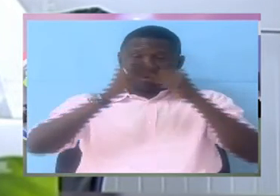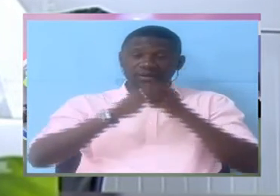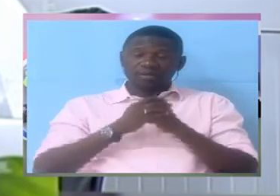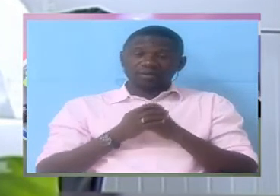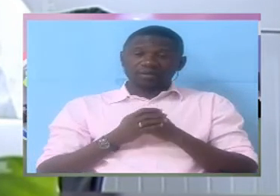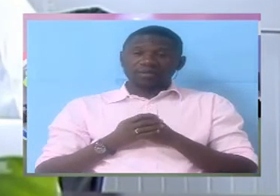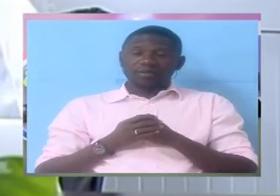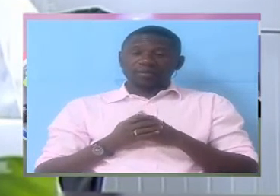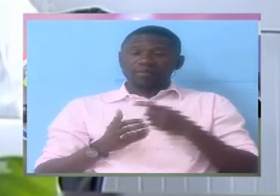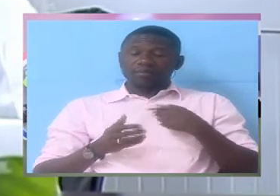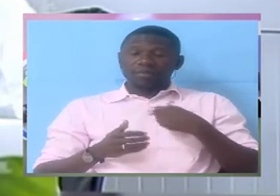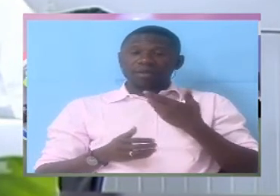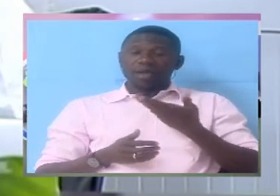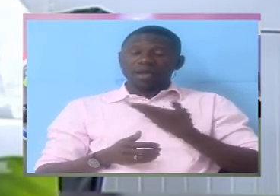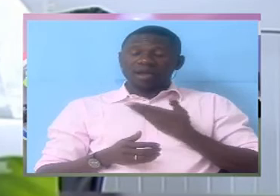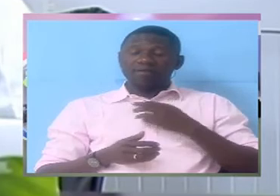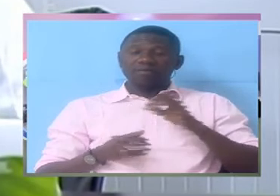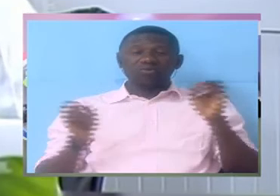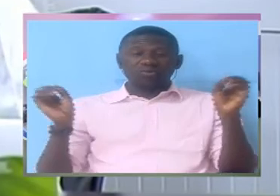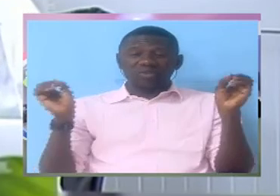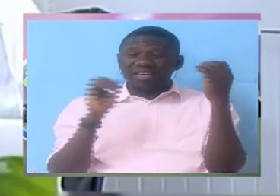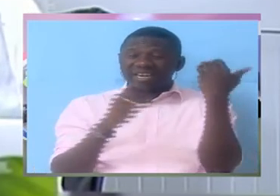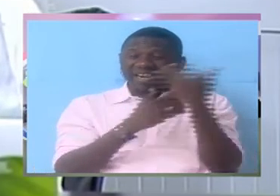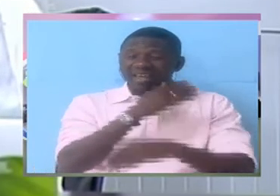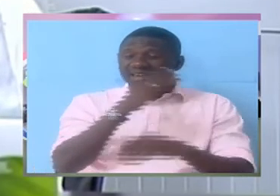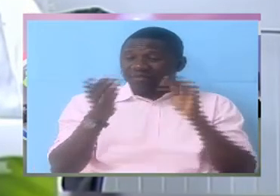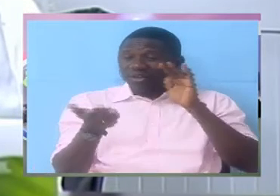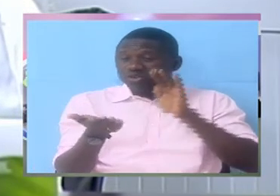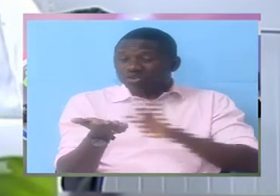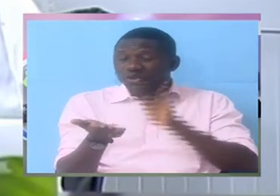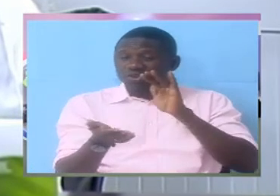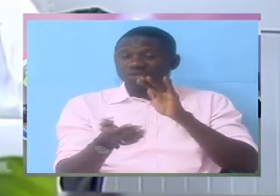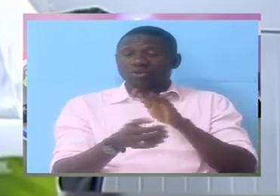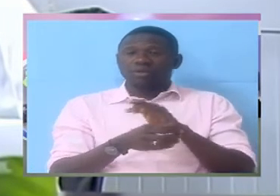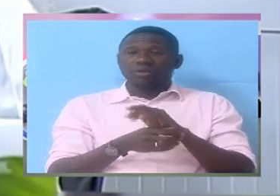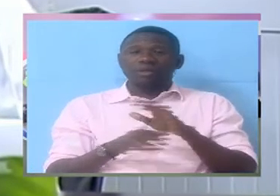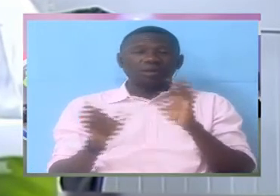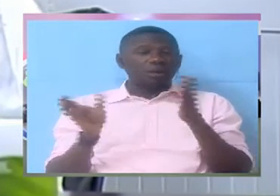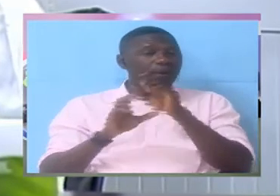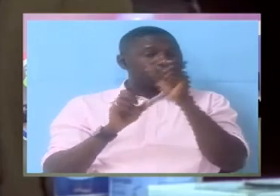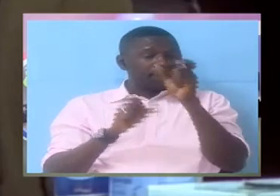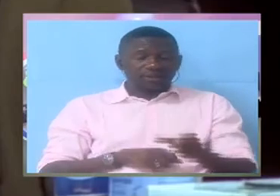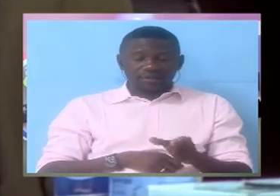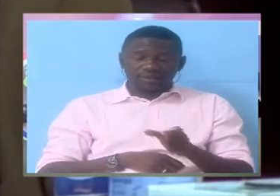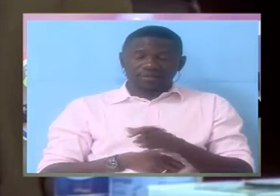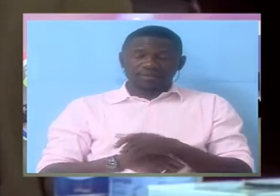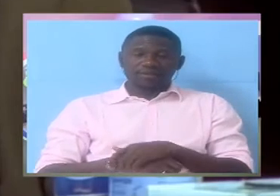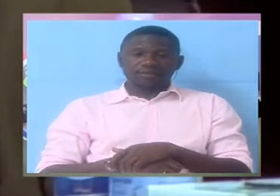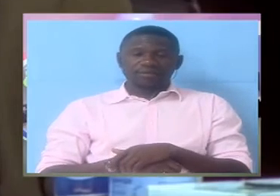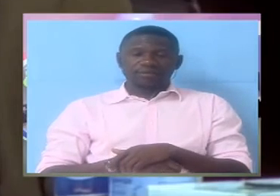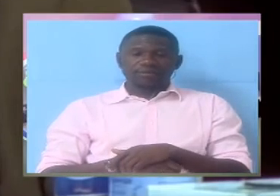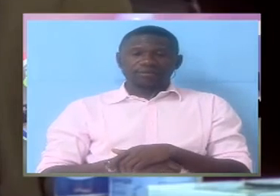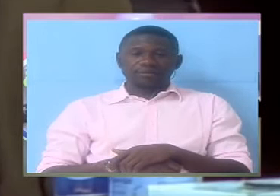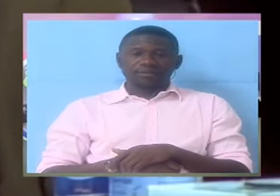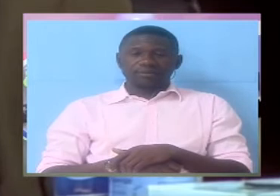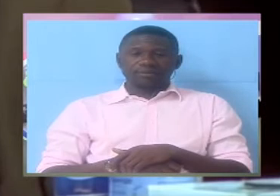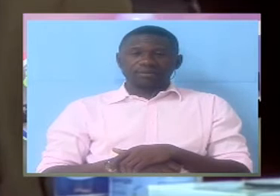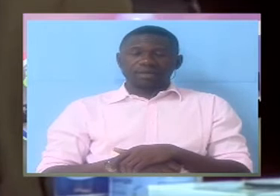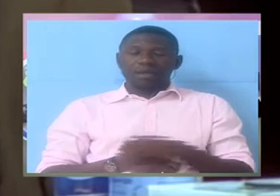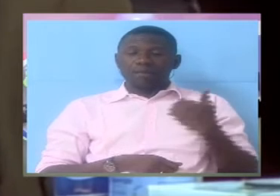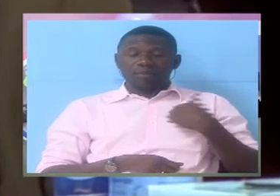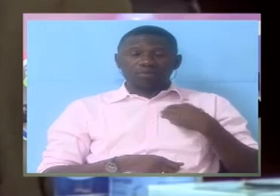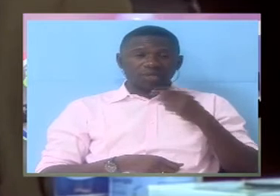man sakundai. I have not even touched. Nele bulo mamma. Anybody. Mo woman dinna. Accused